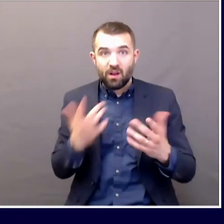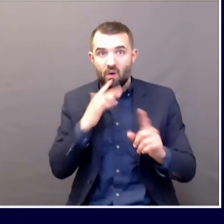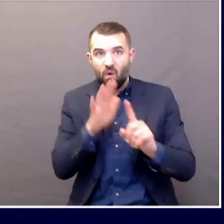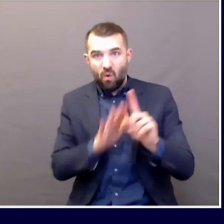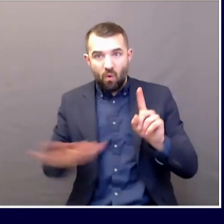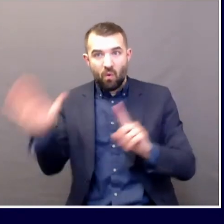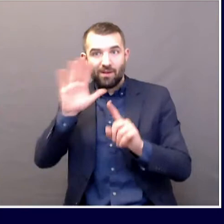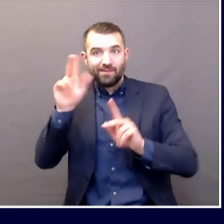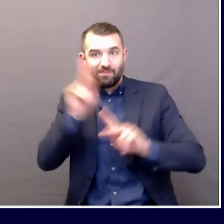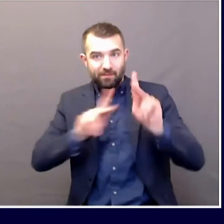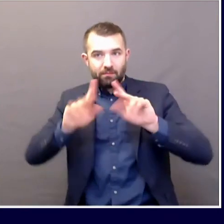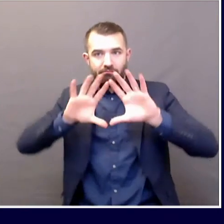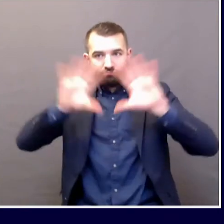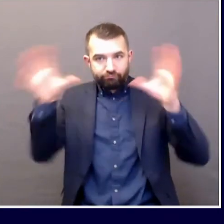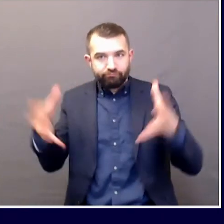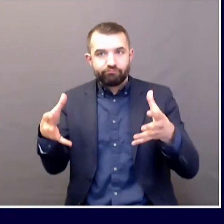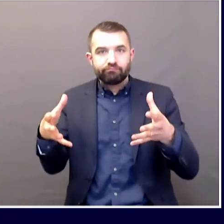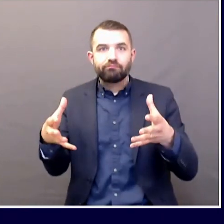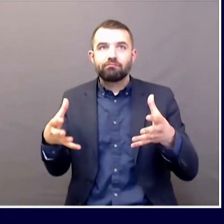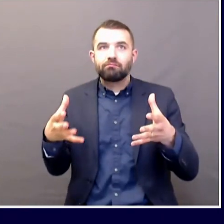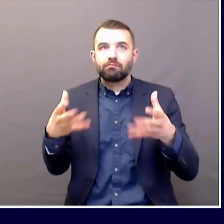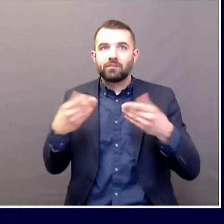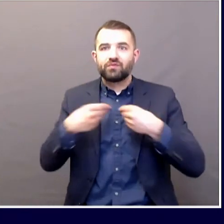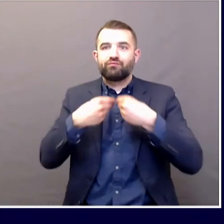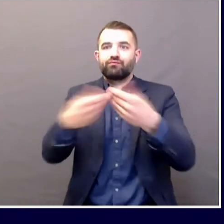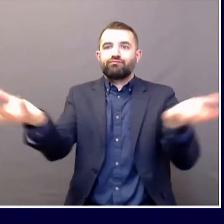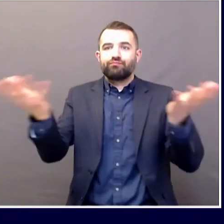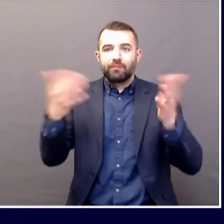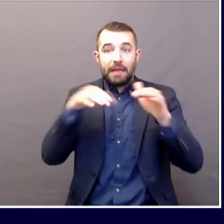afford access to rather than thinking small.